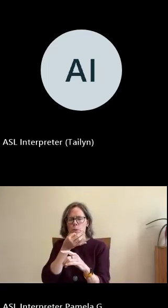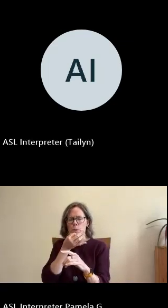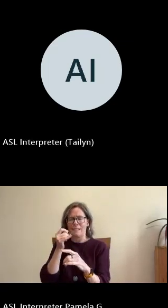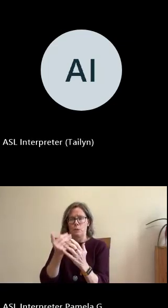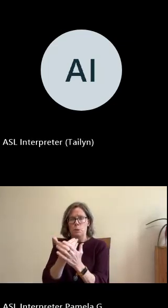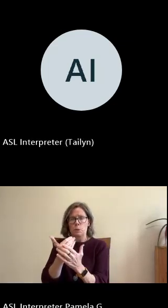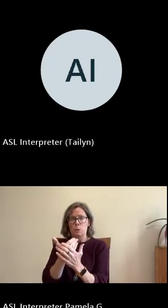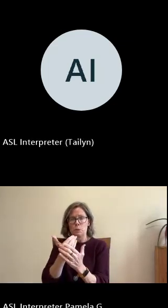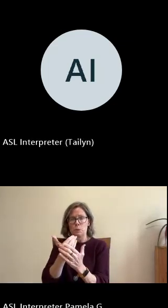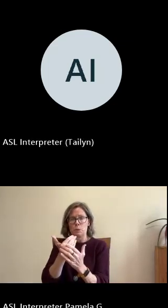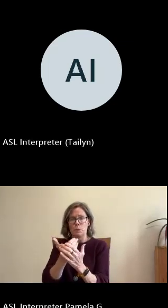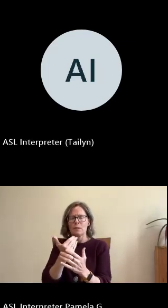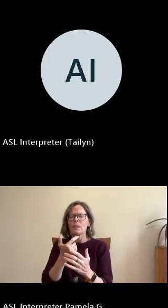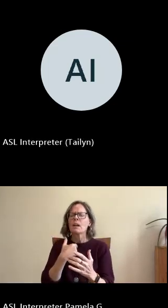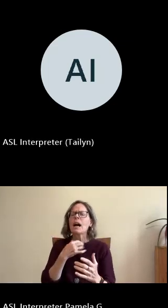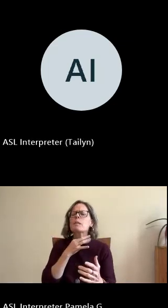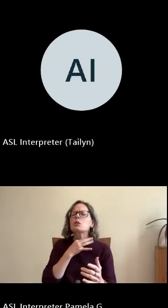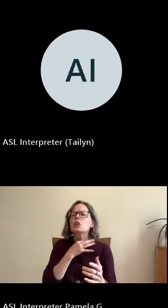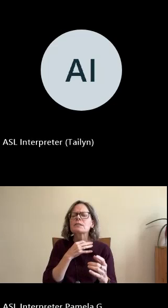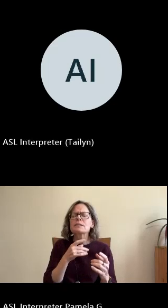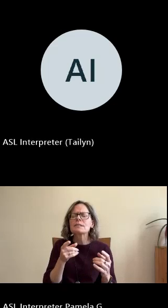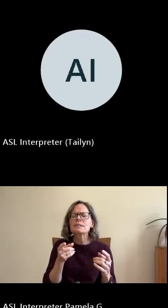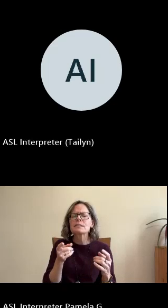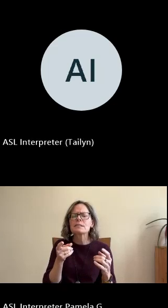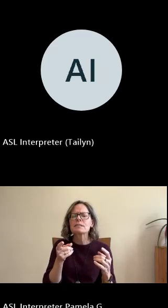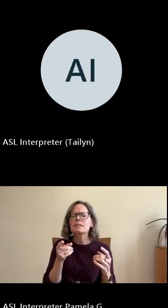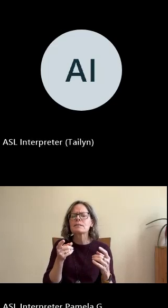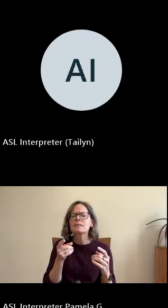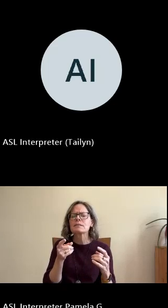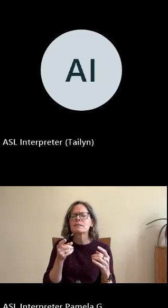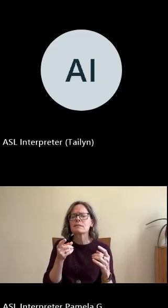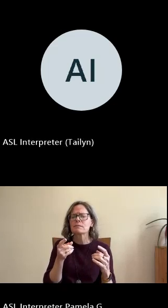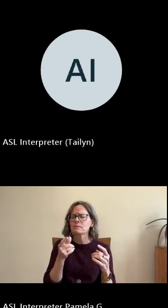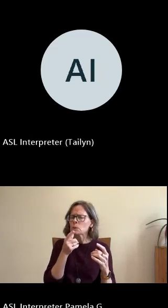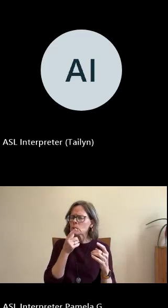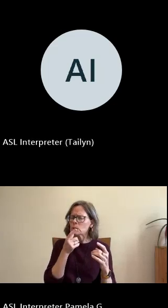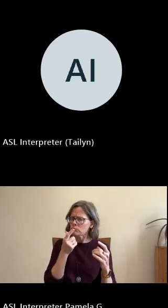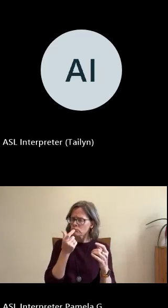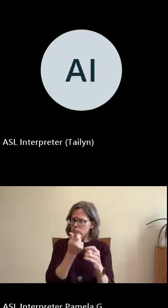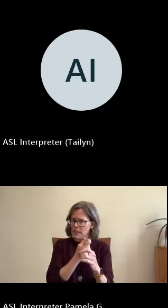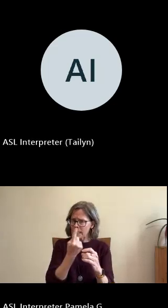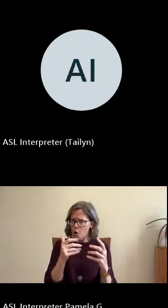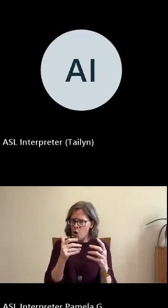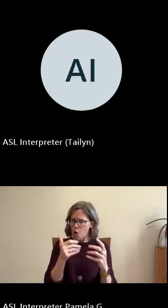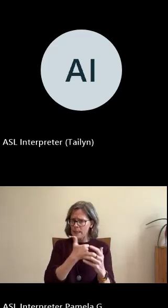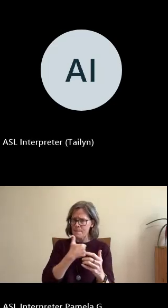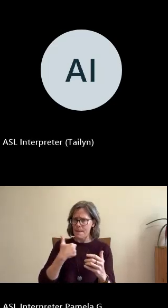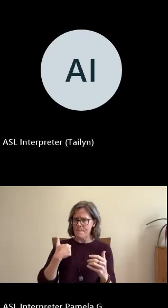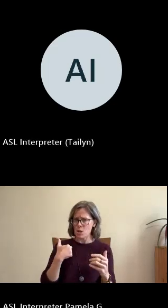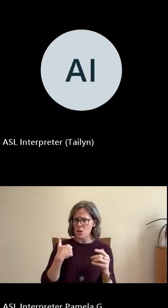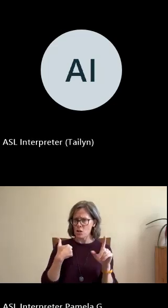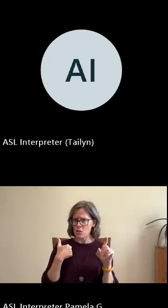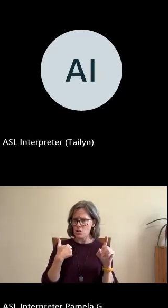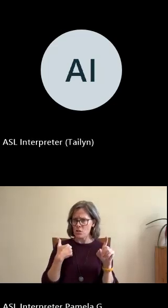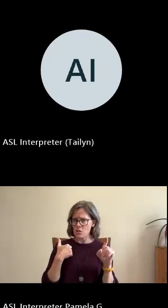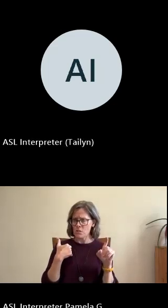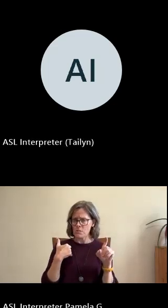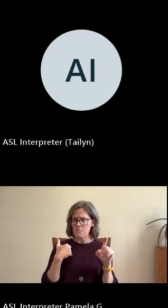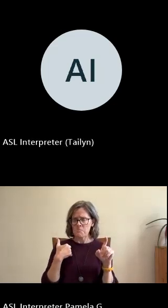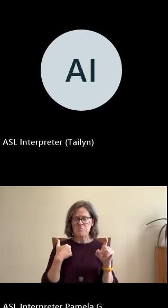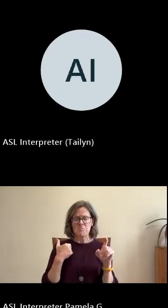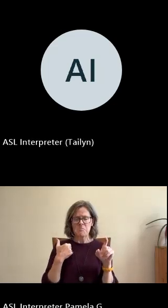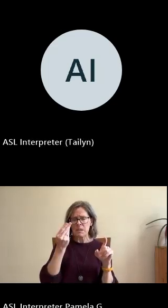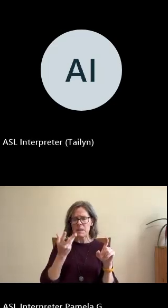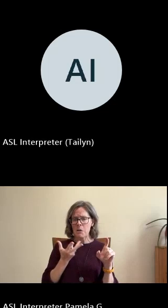be interested to hear, is anyone on the call already a member? Maybe just give an emoji, a